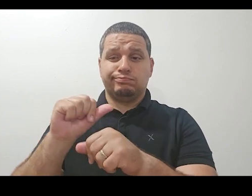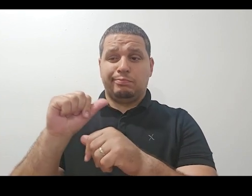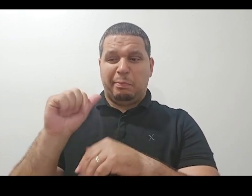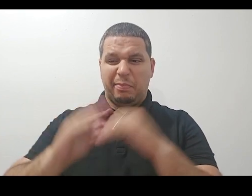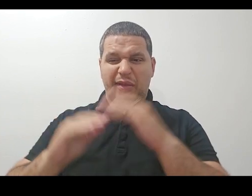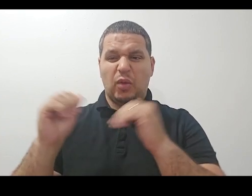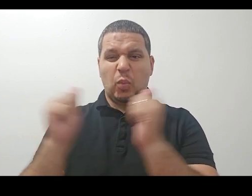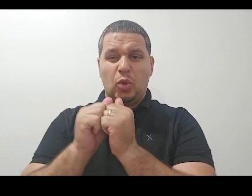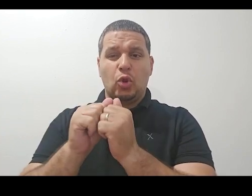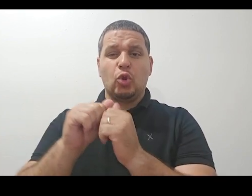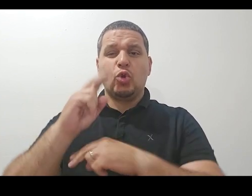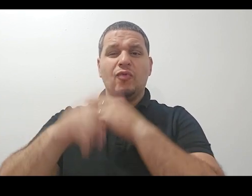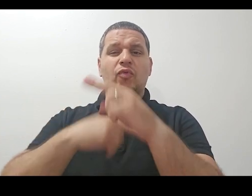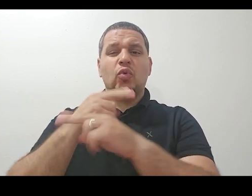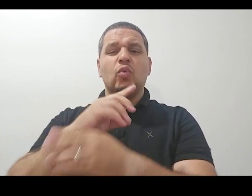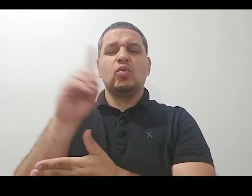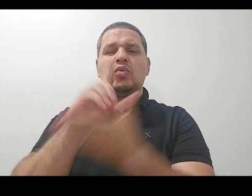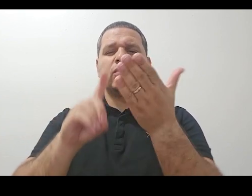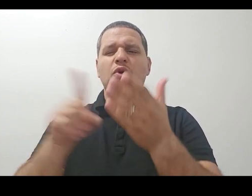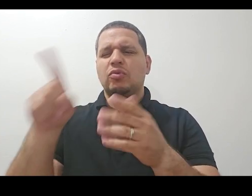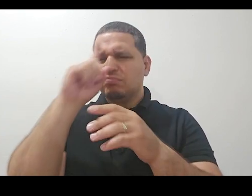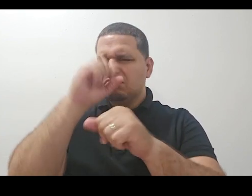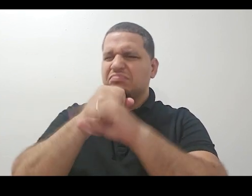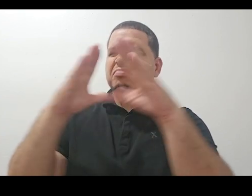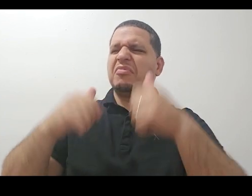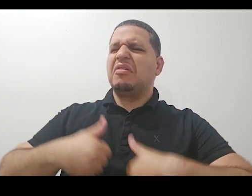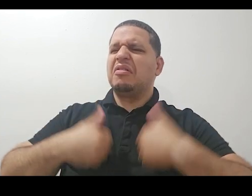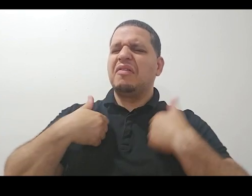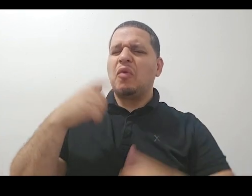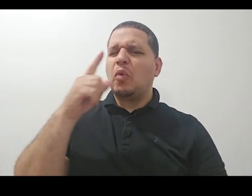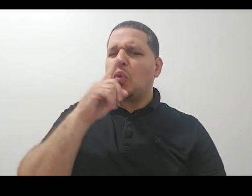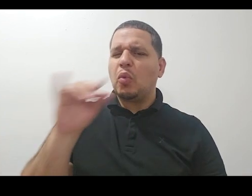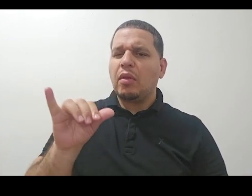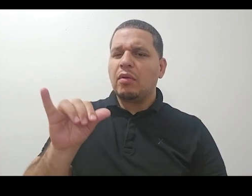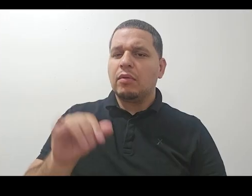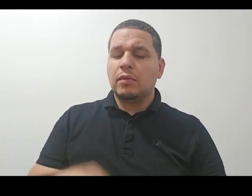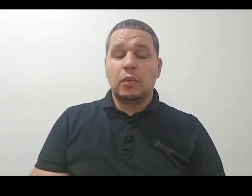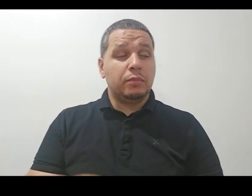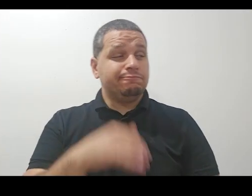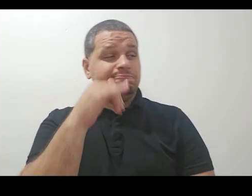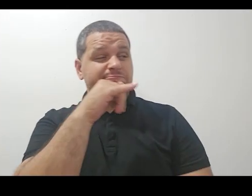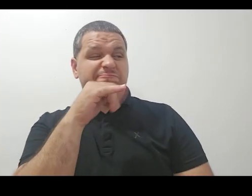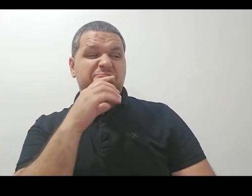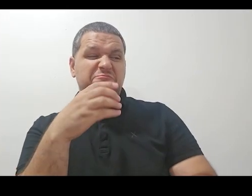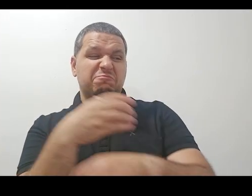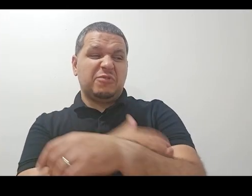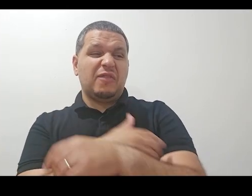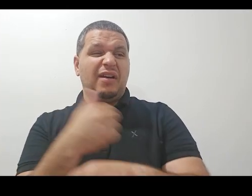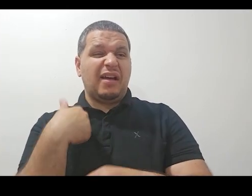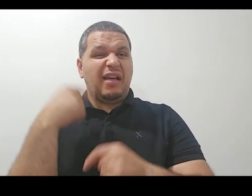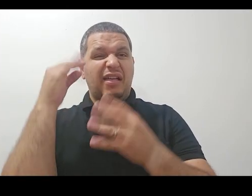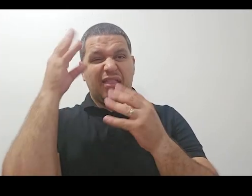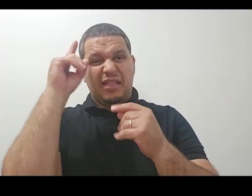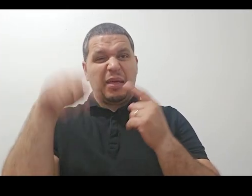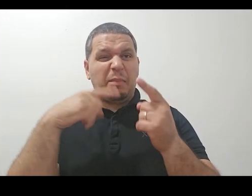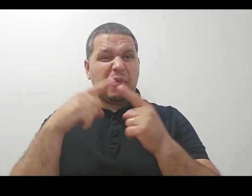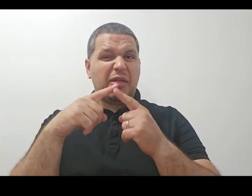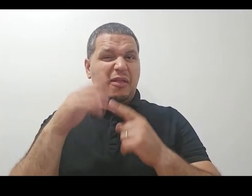mind, what do you think life would be like? That's powerful. I think about the future a lot,